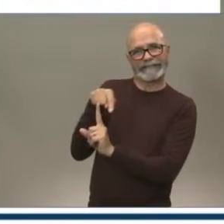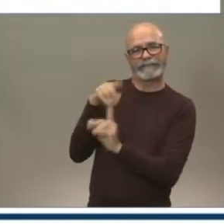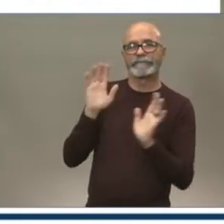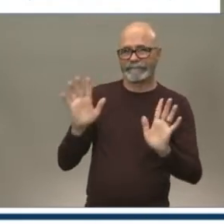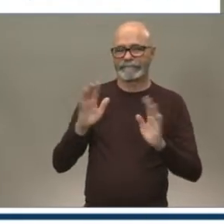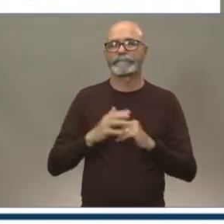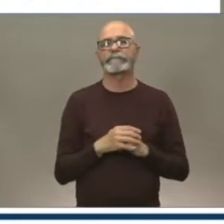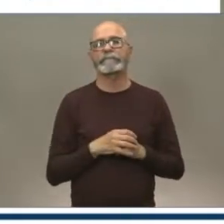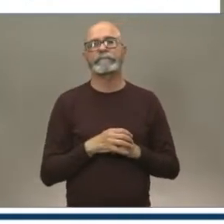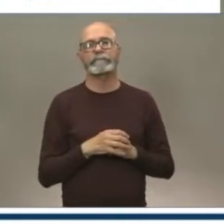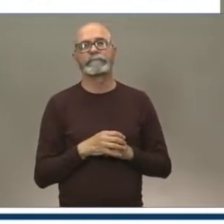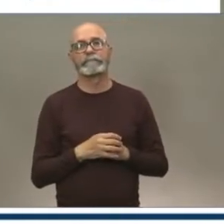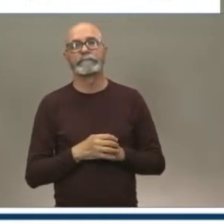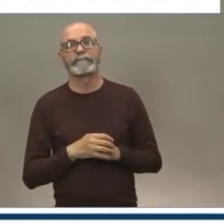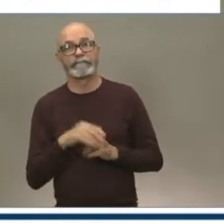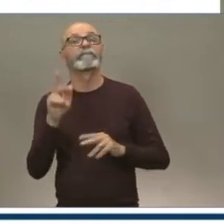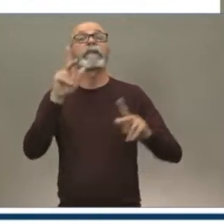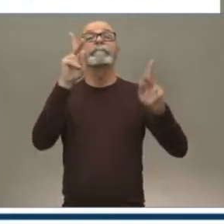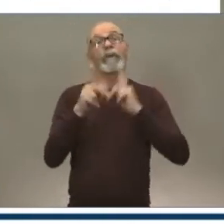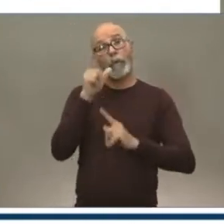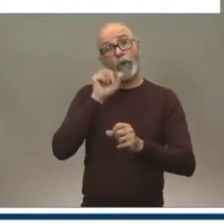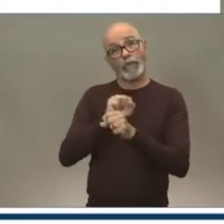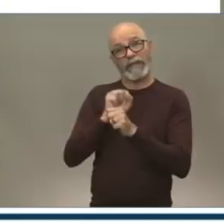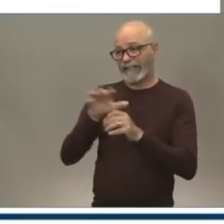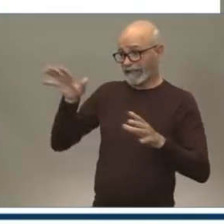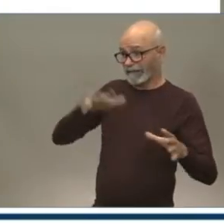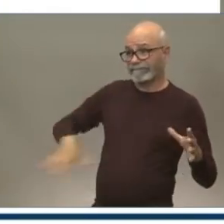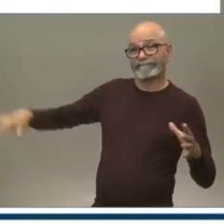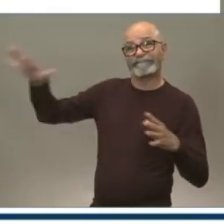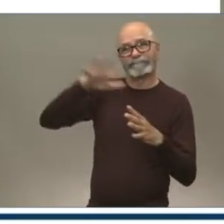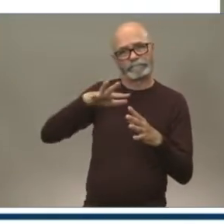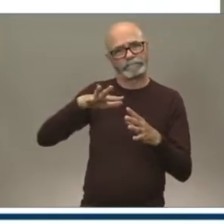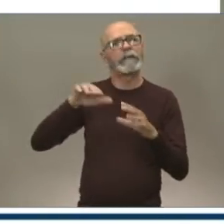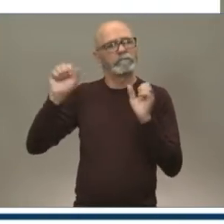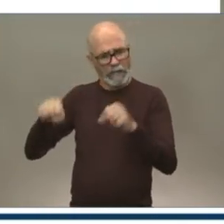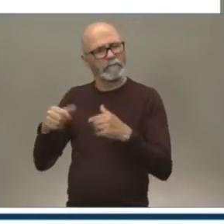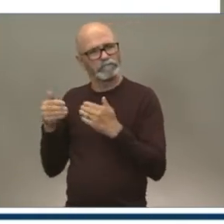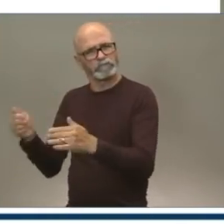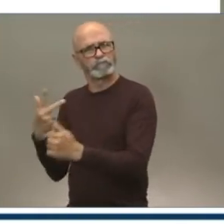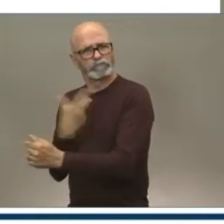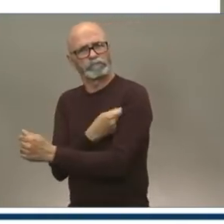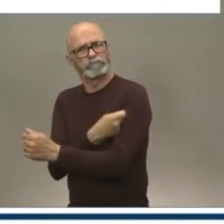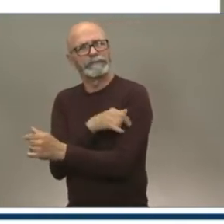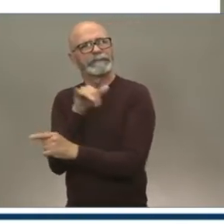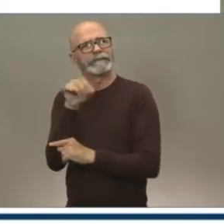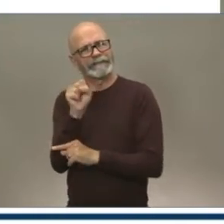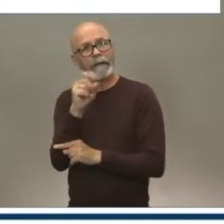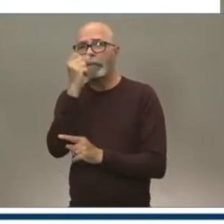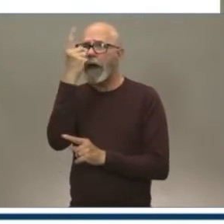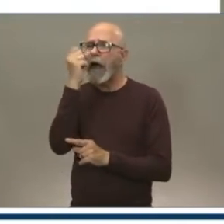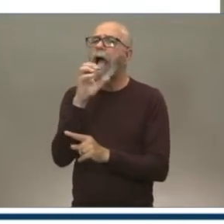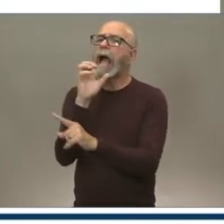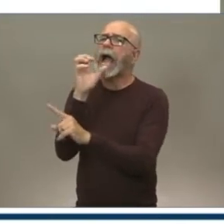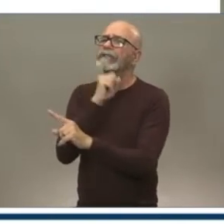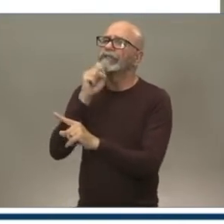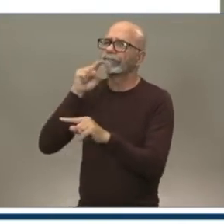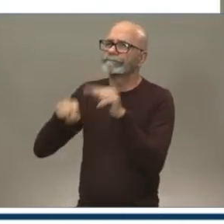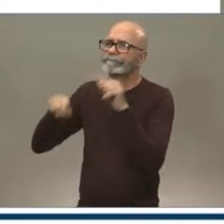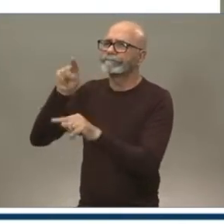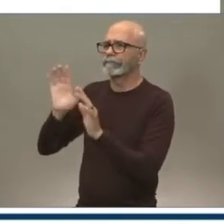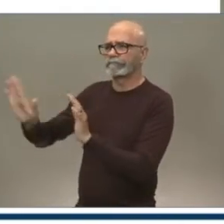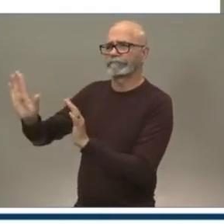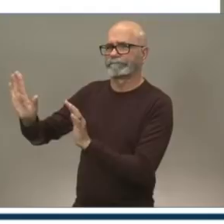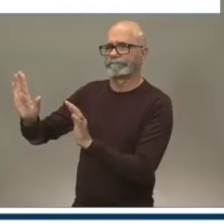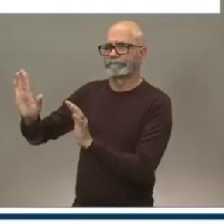all those locations can get immunized as their age cohort comes up. And they will be able to get faster access